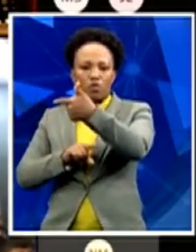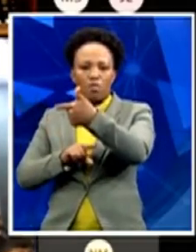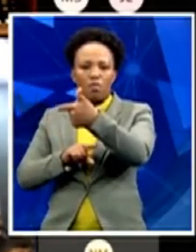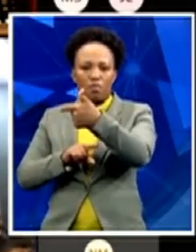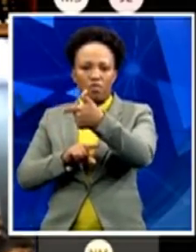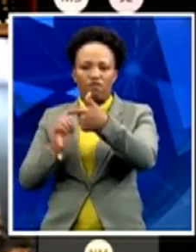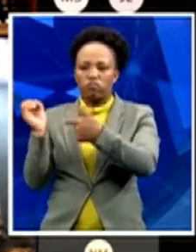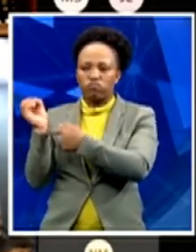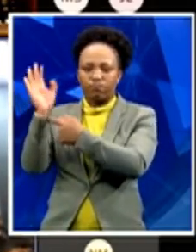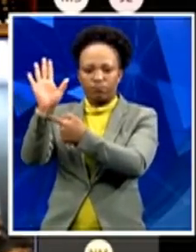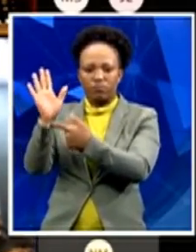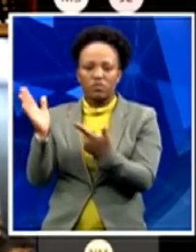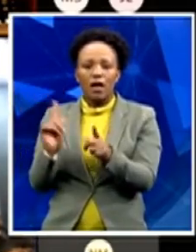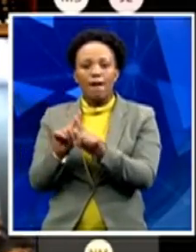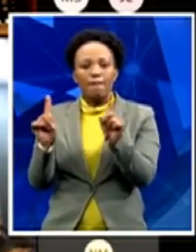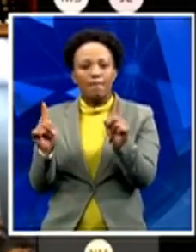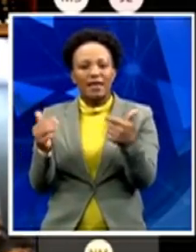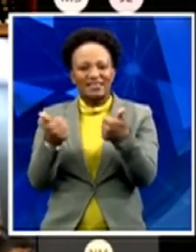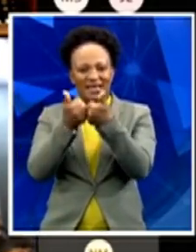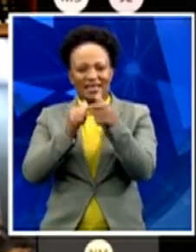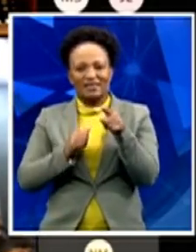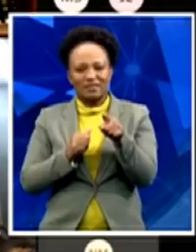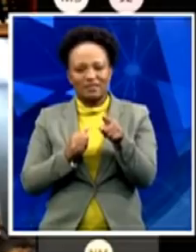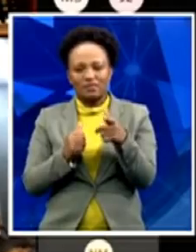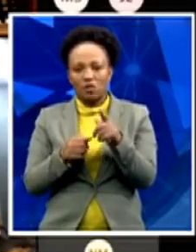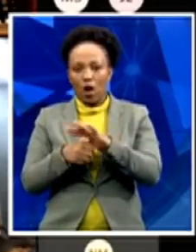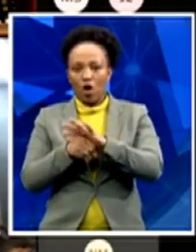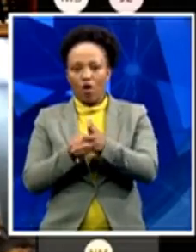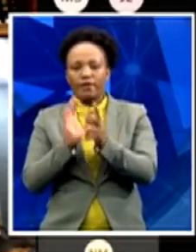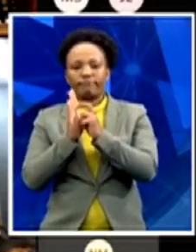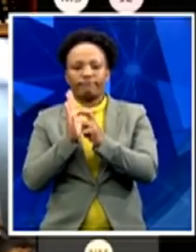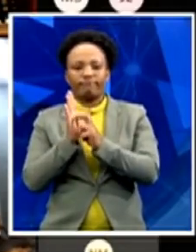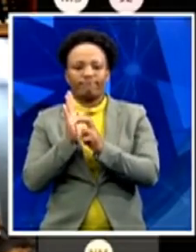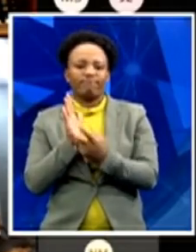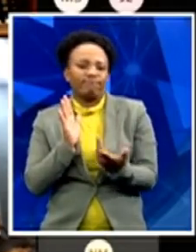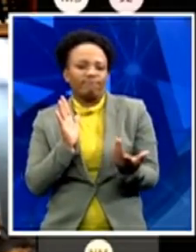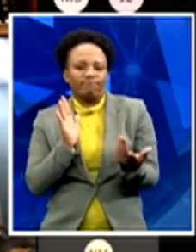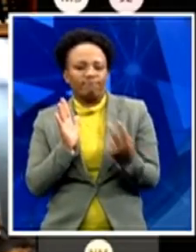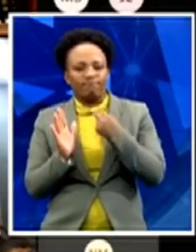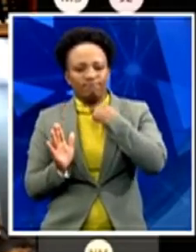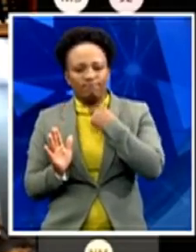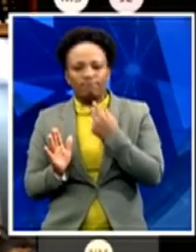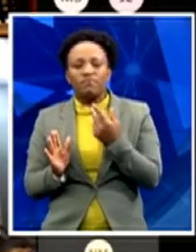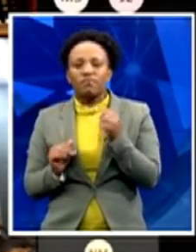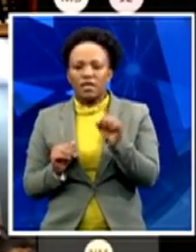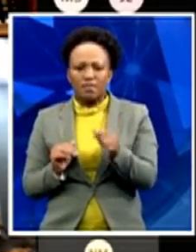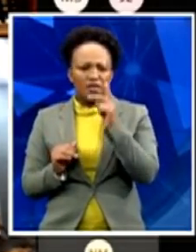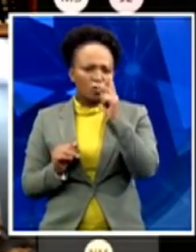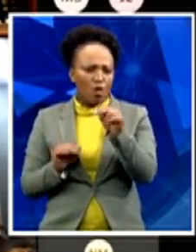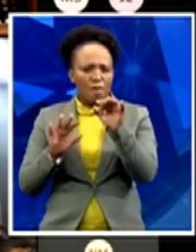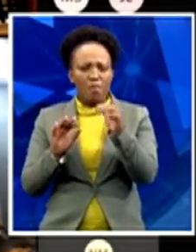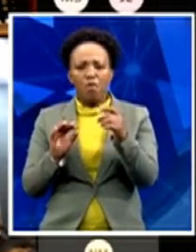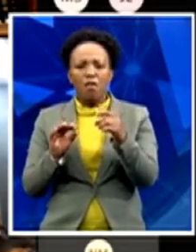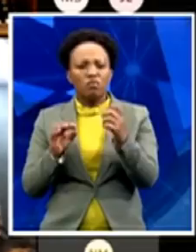challenge, that's where we really are. But so far, I've seen a number of people joining. So if the space is still available on